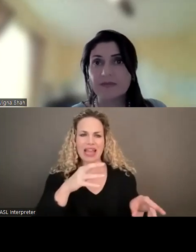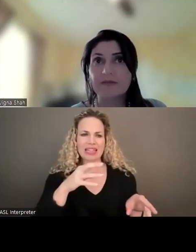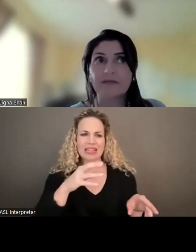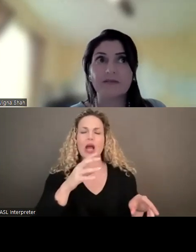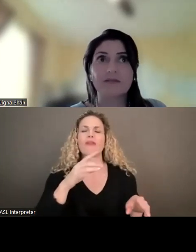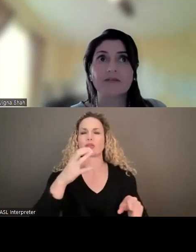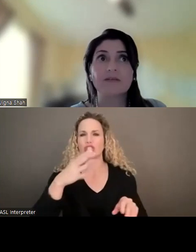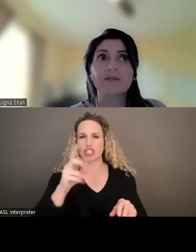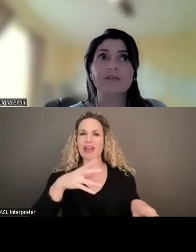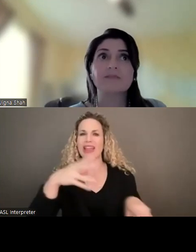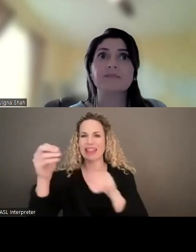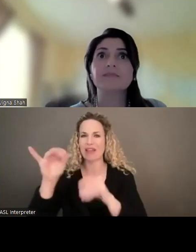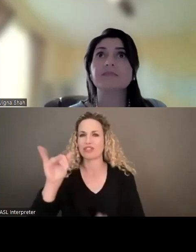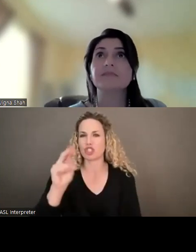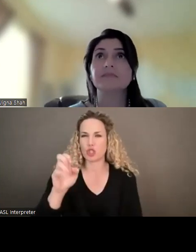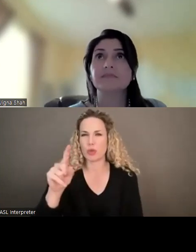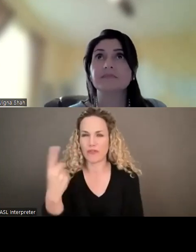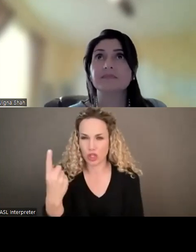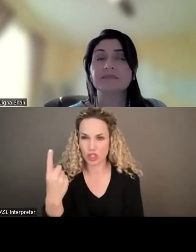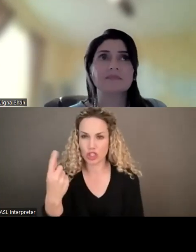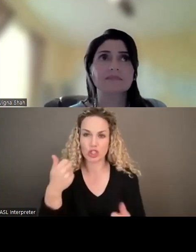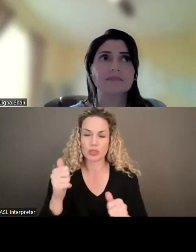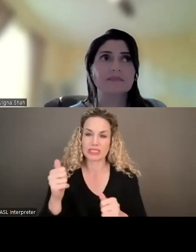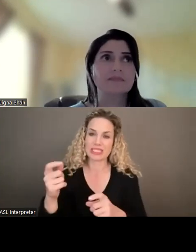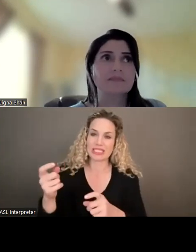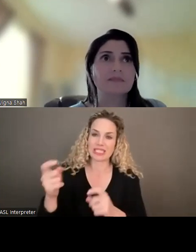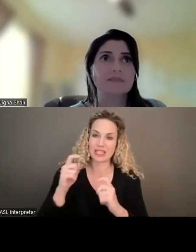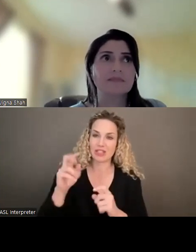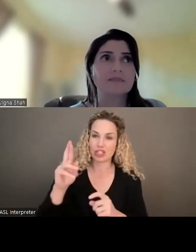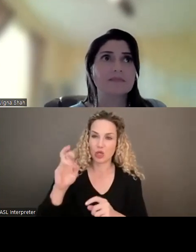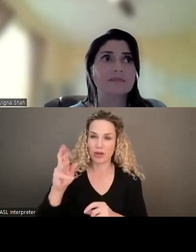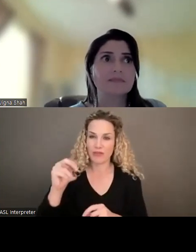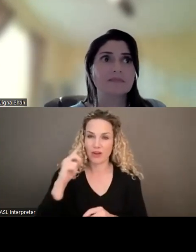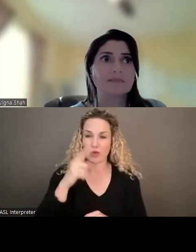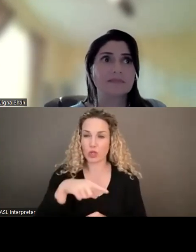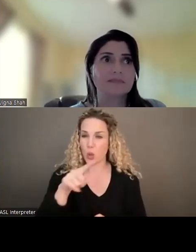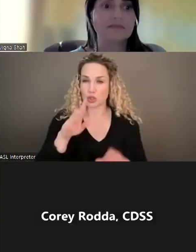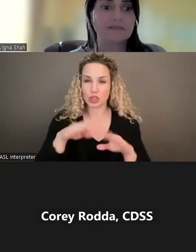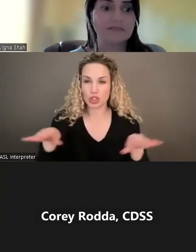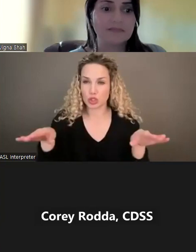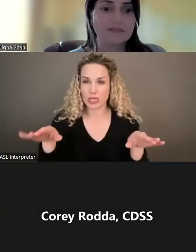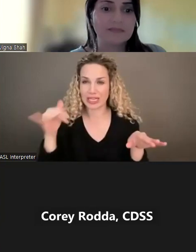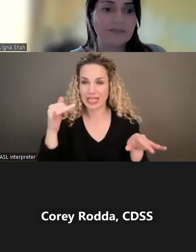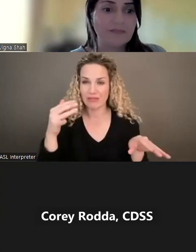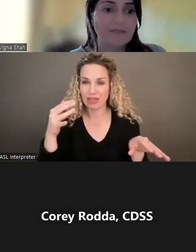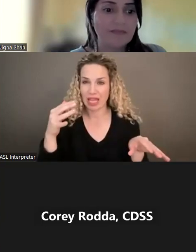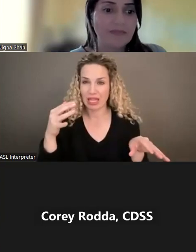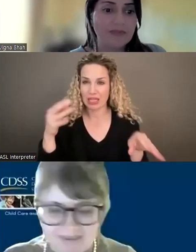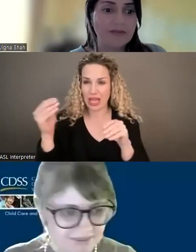1st. Will you guys still give us like the refund for those children or no?